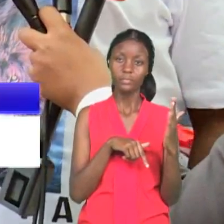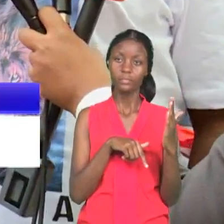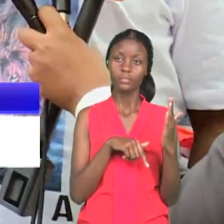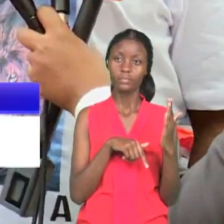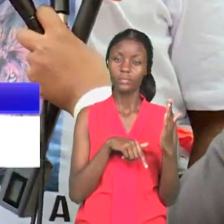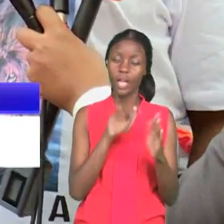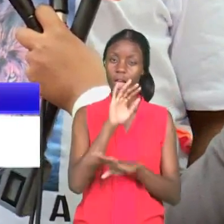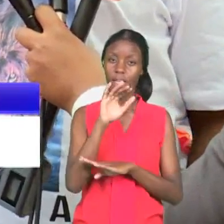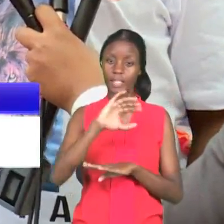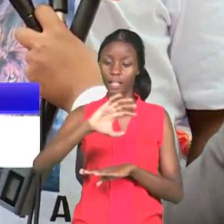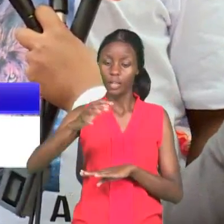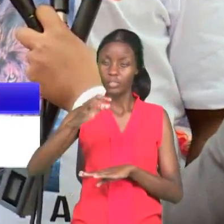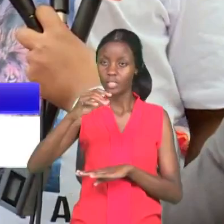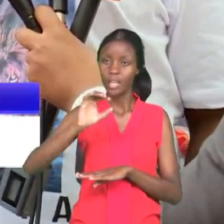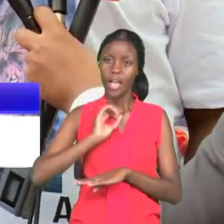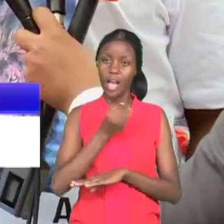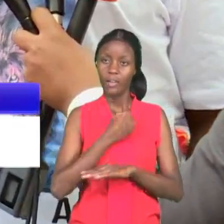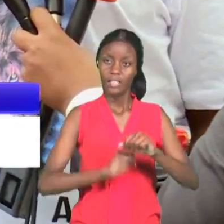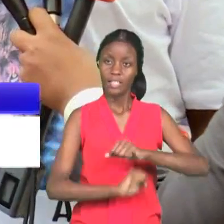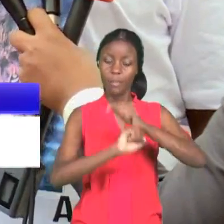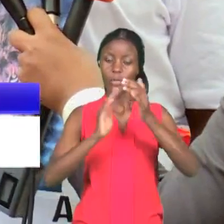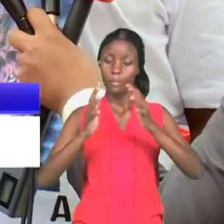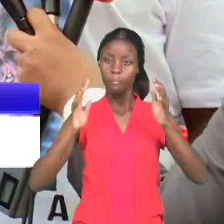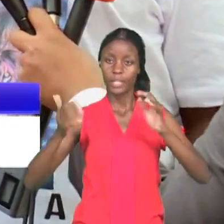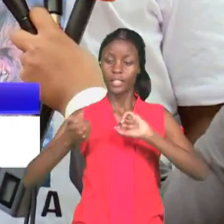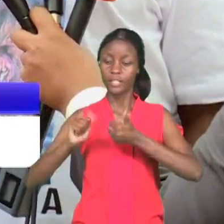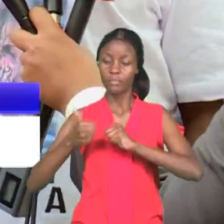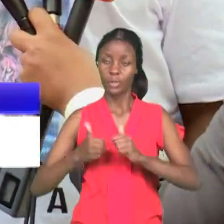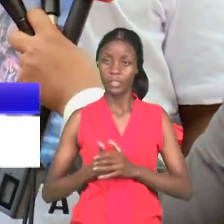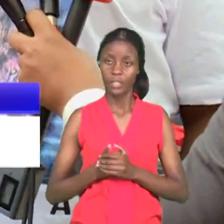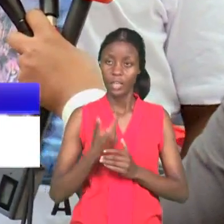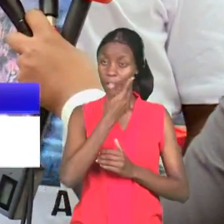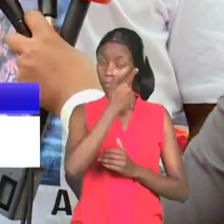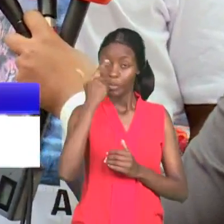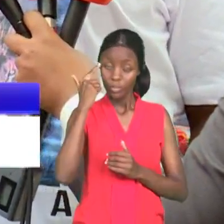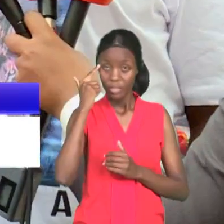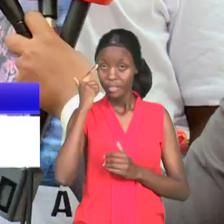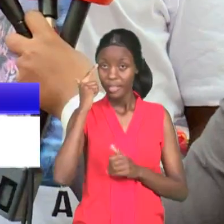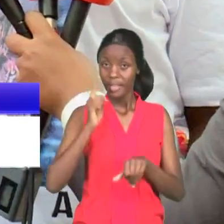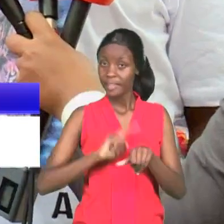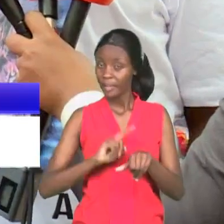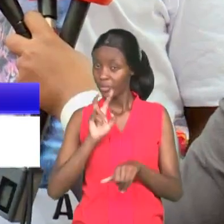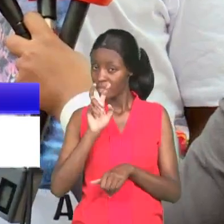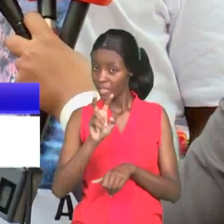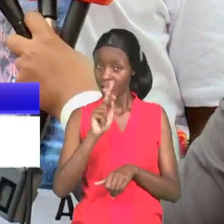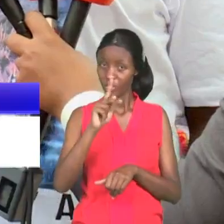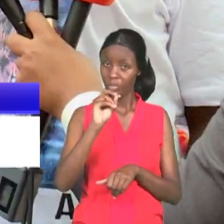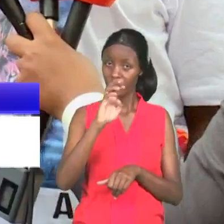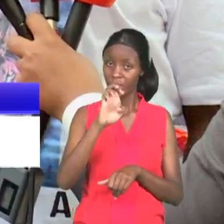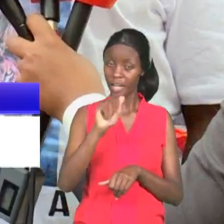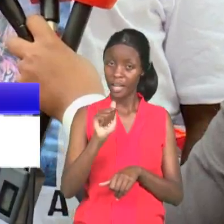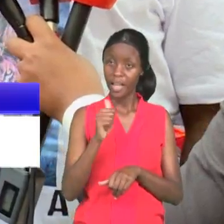urge our counties to support major sports events, because as you can see in Korea they had